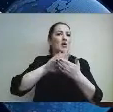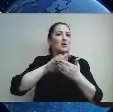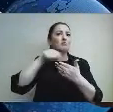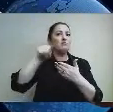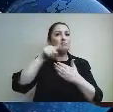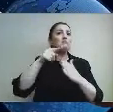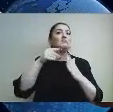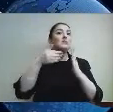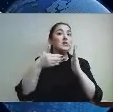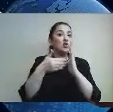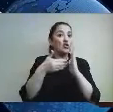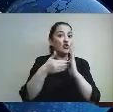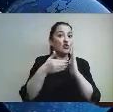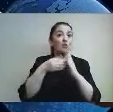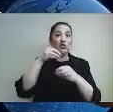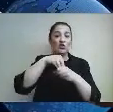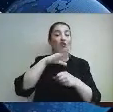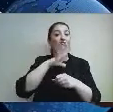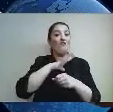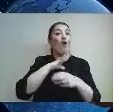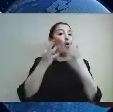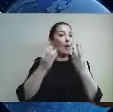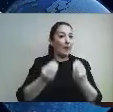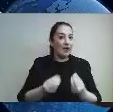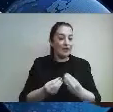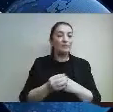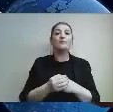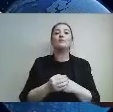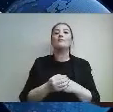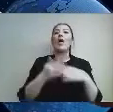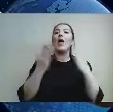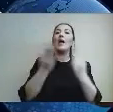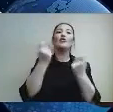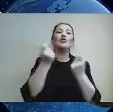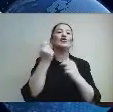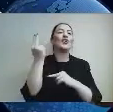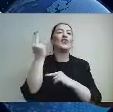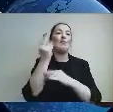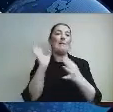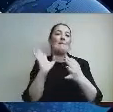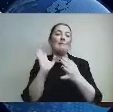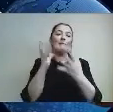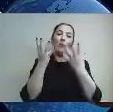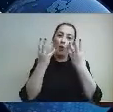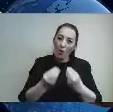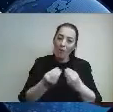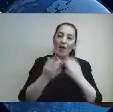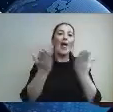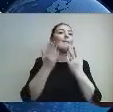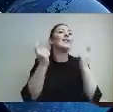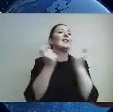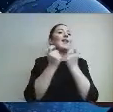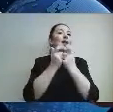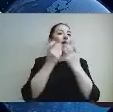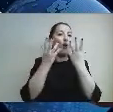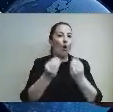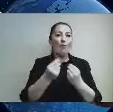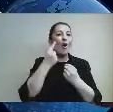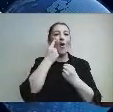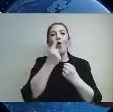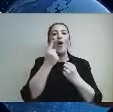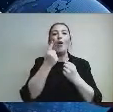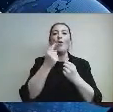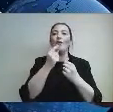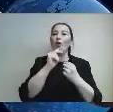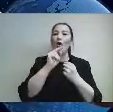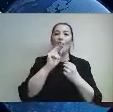an incorporation and also an association as part of this hybrid model. The number of